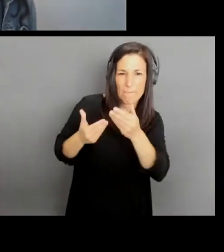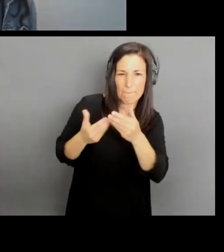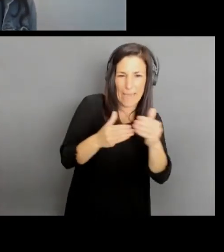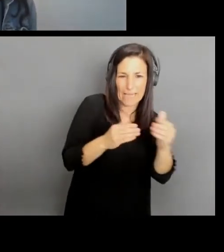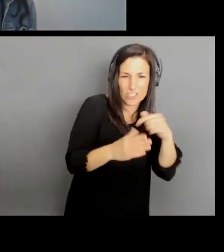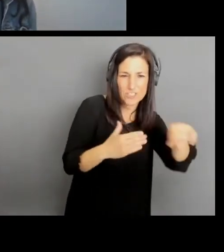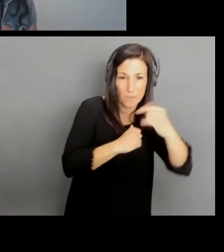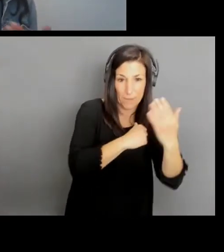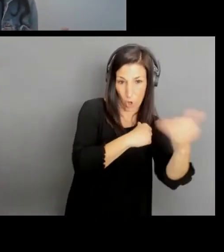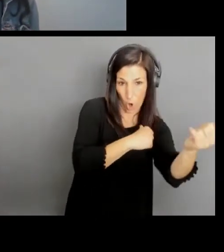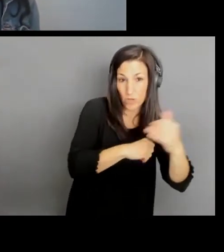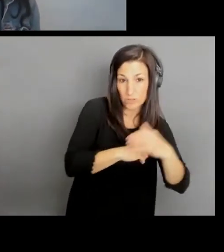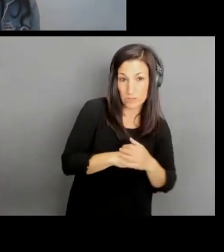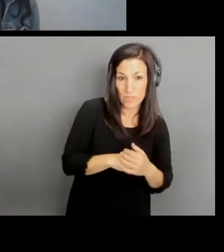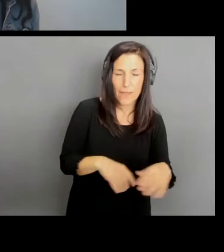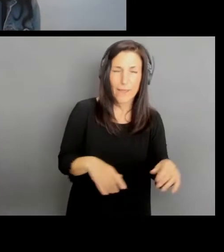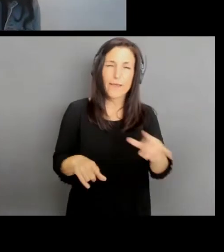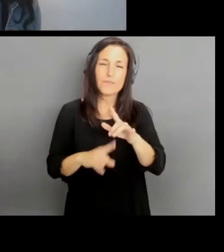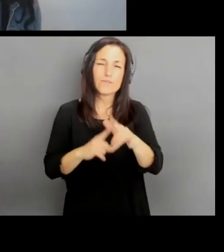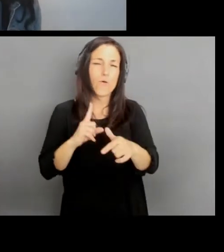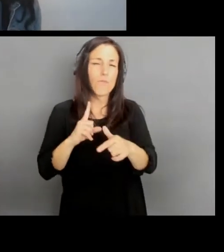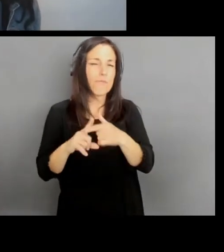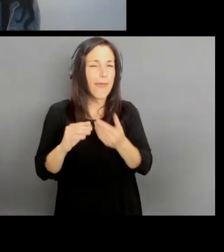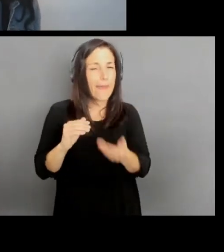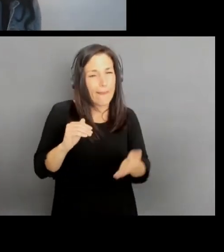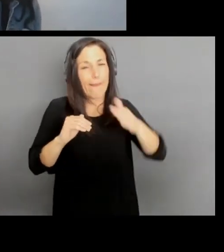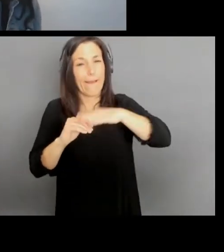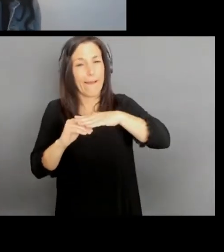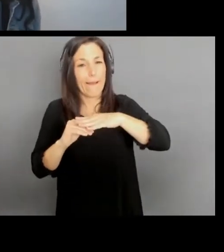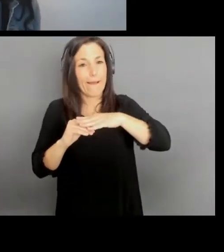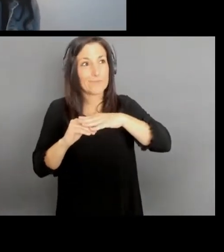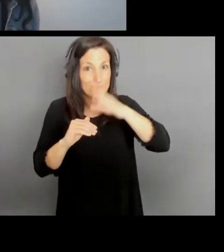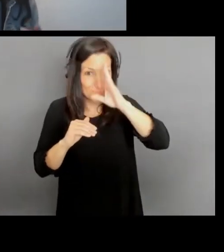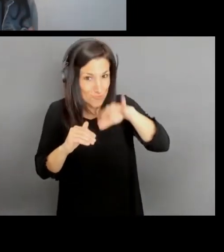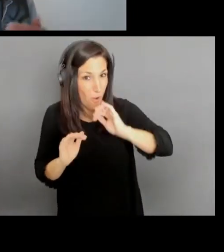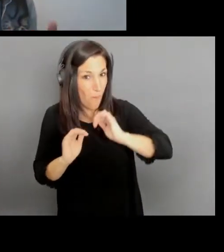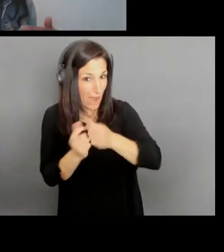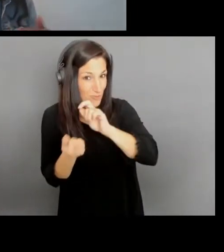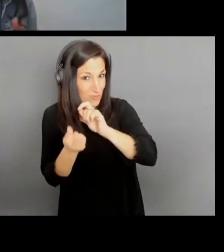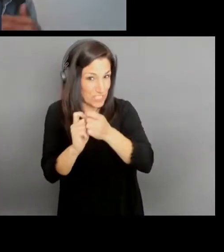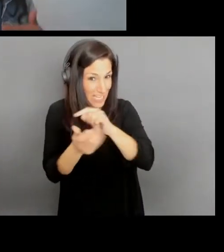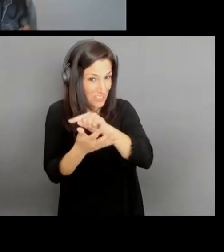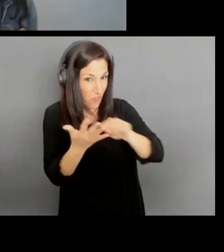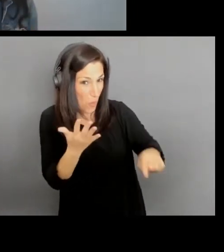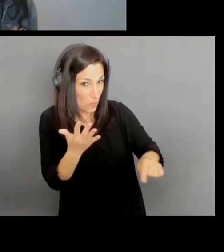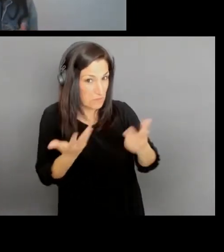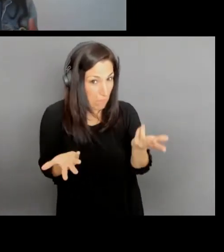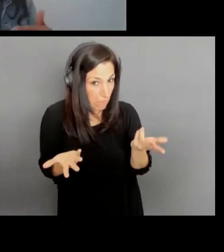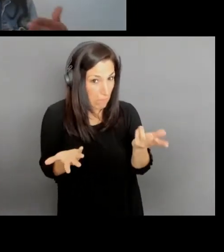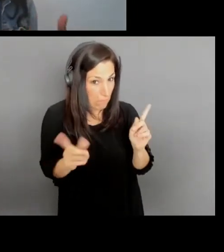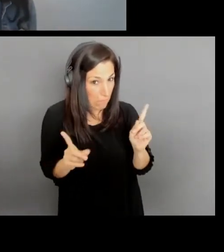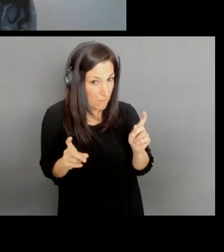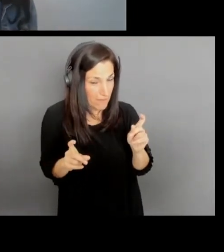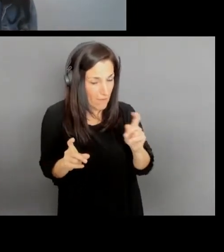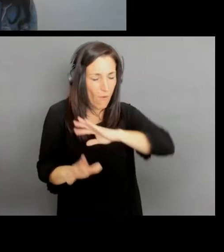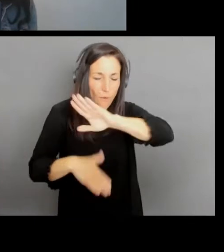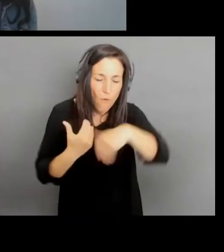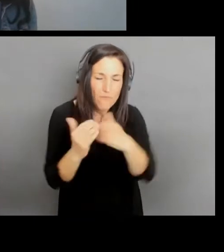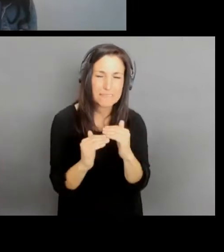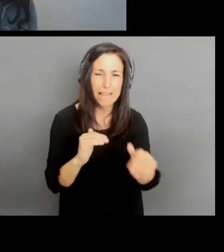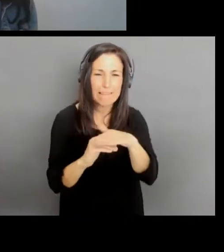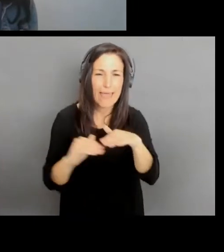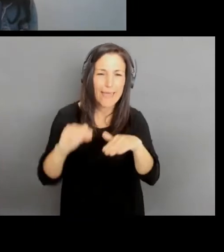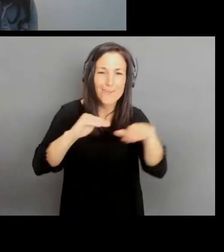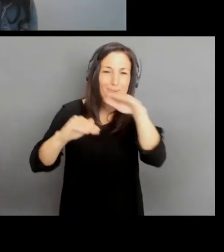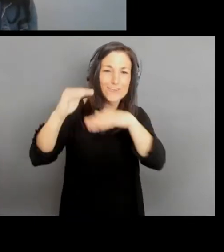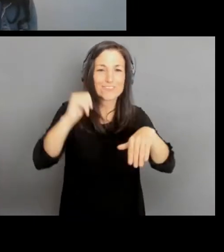there's a question of, do you know how to change those, right? So all these layers of inventory collection, understanding what